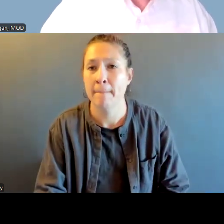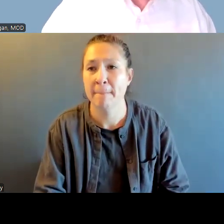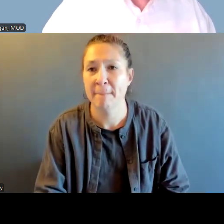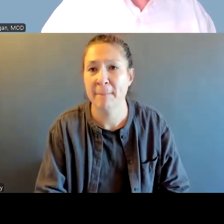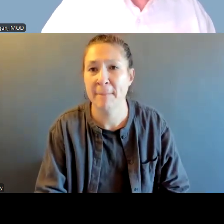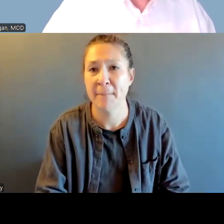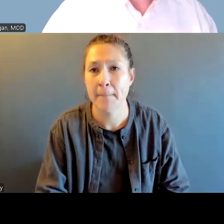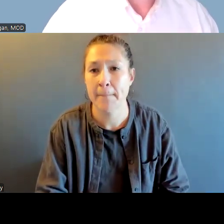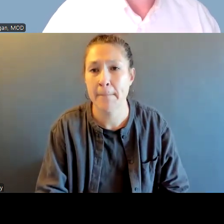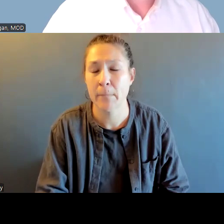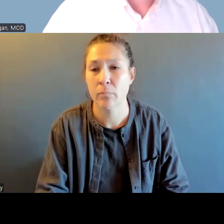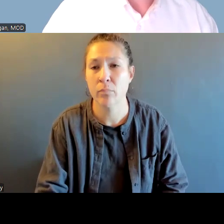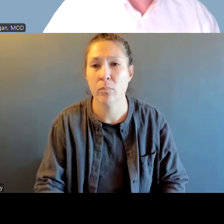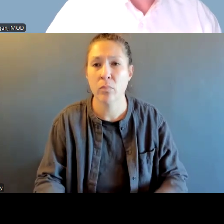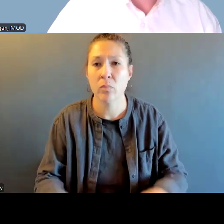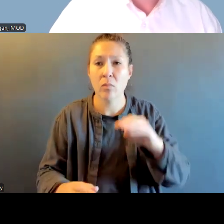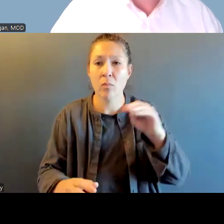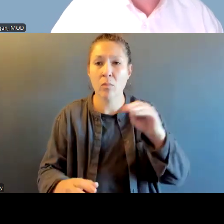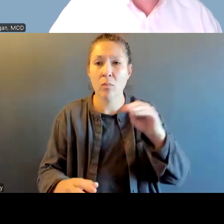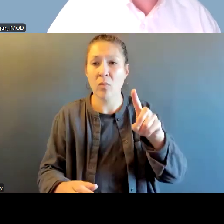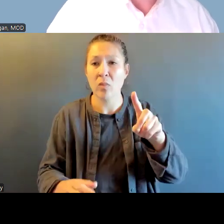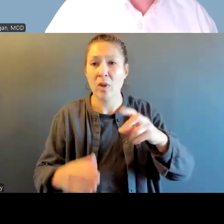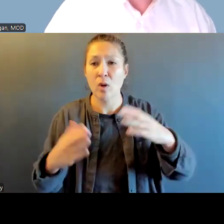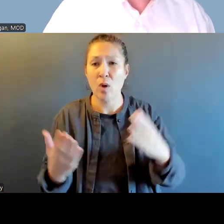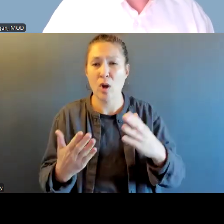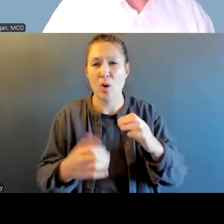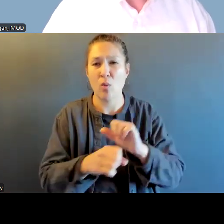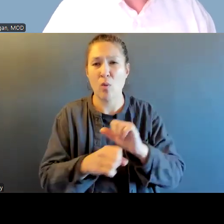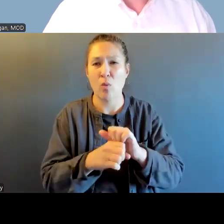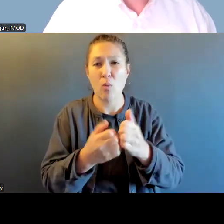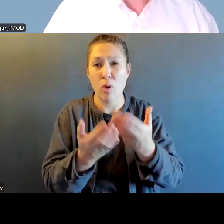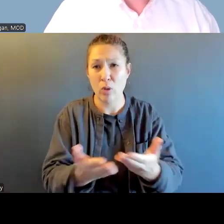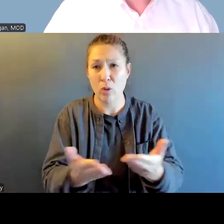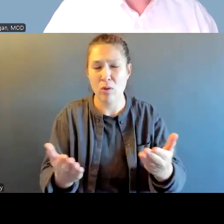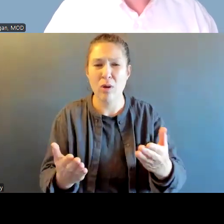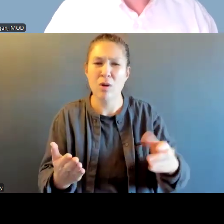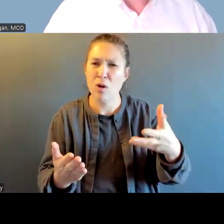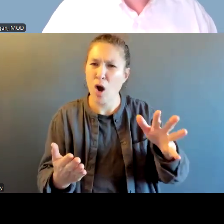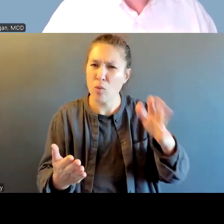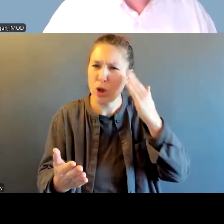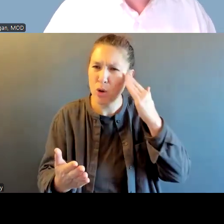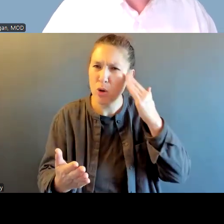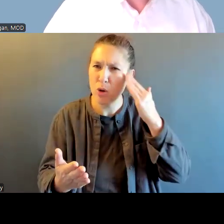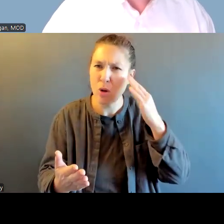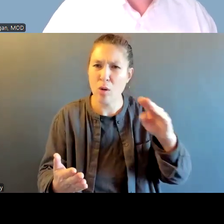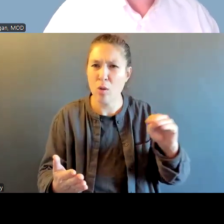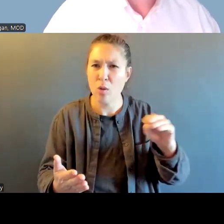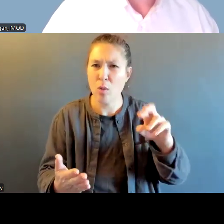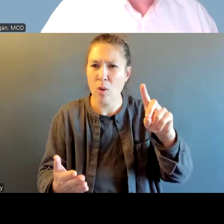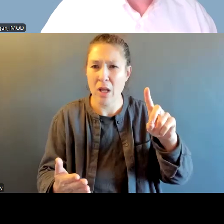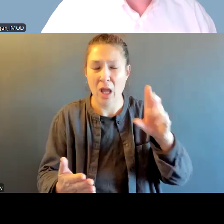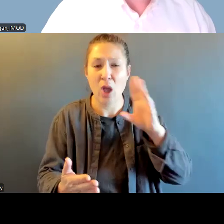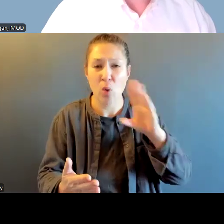MOD is here to work with commissions. As you probably most will already know, MOD will come out at this time